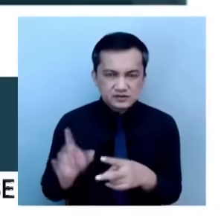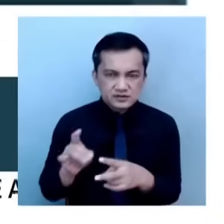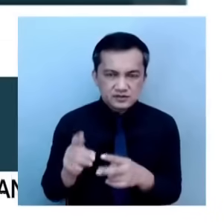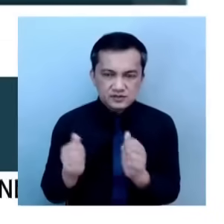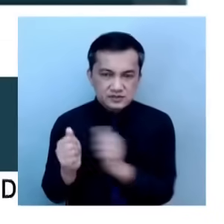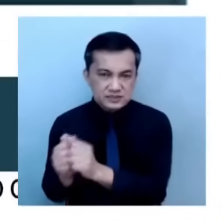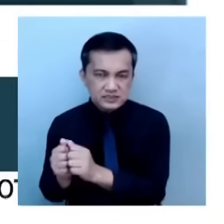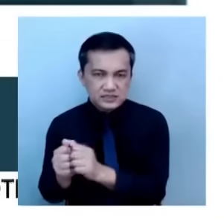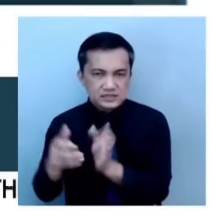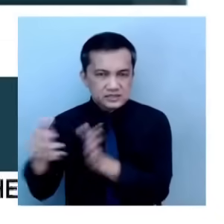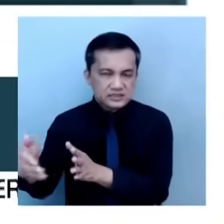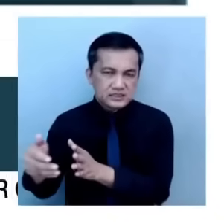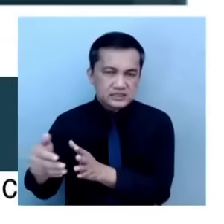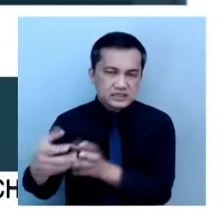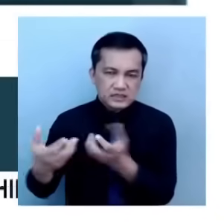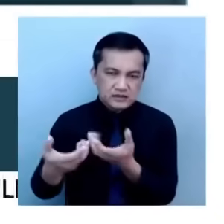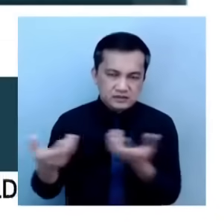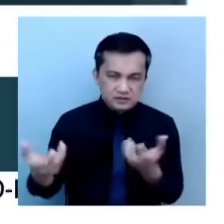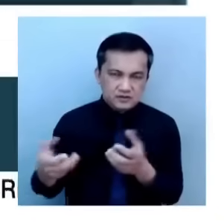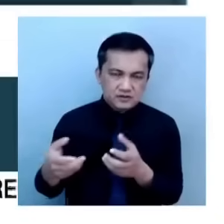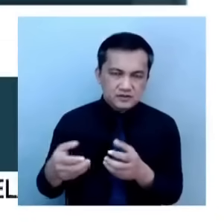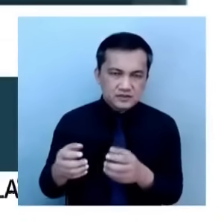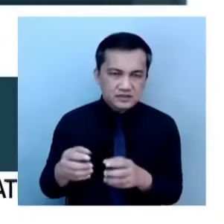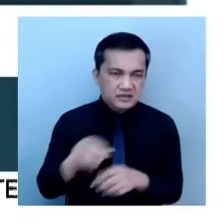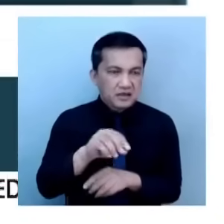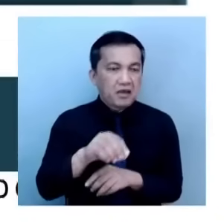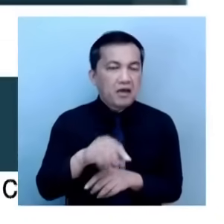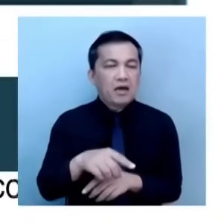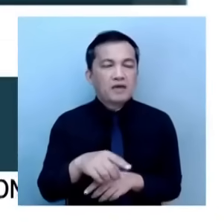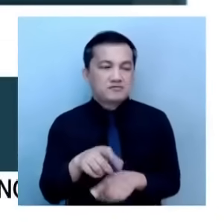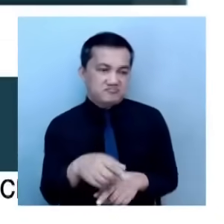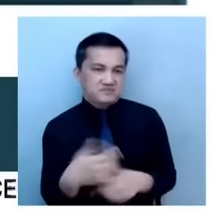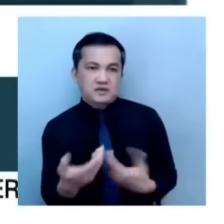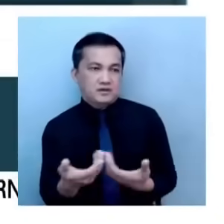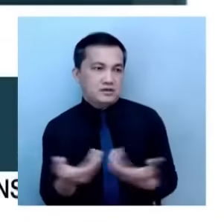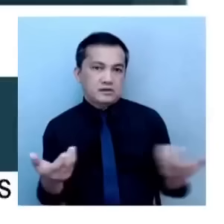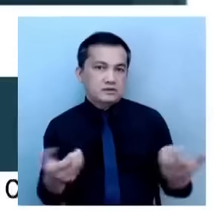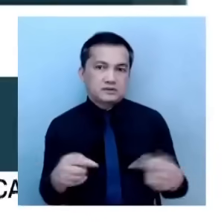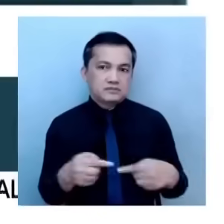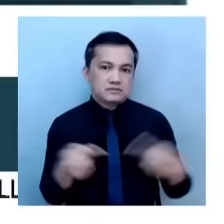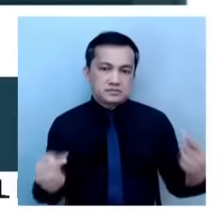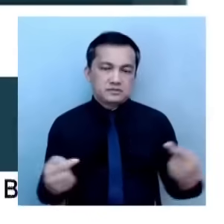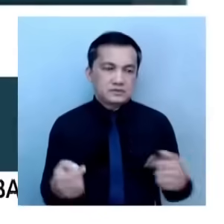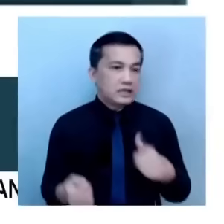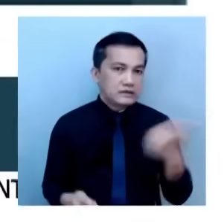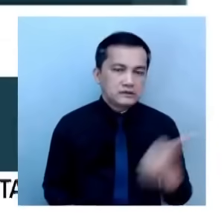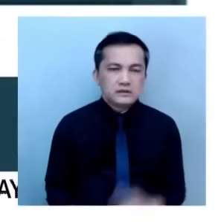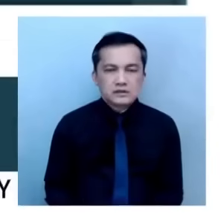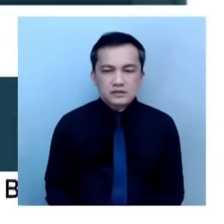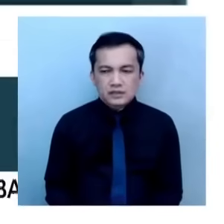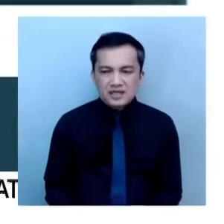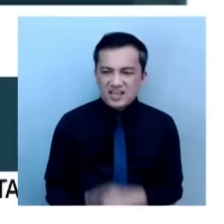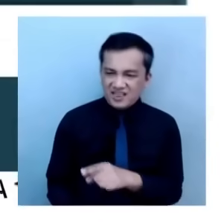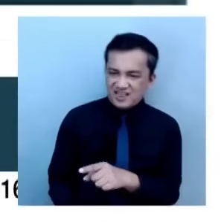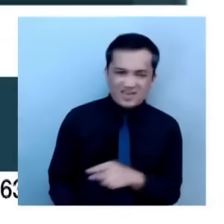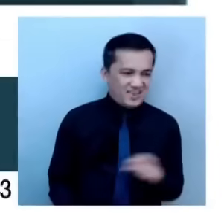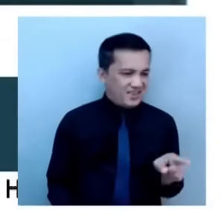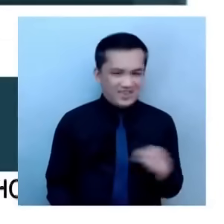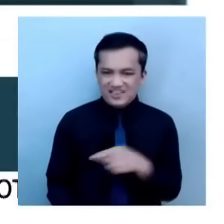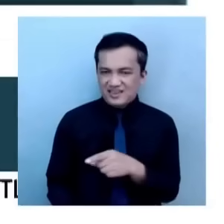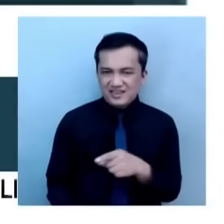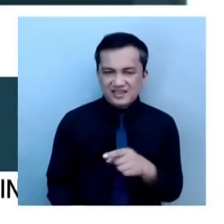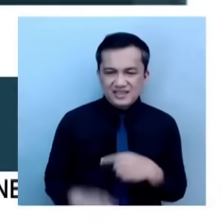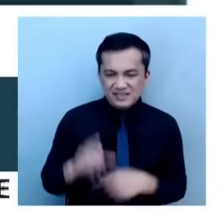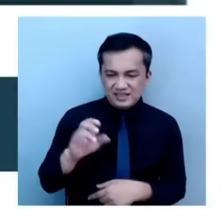one particular faction at the expense of the other. And it is in that context, Carmina, that we can see the banter between Celis and Badoy